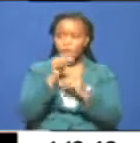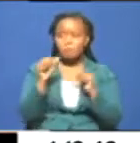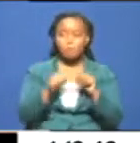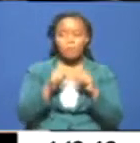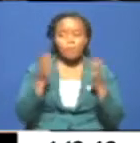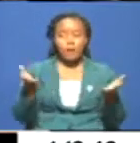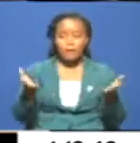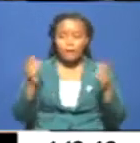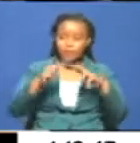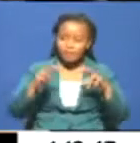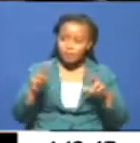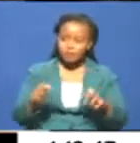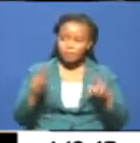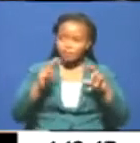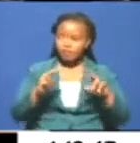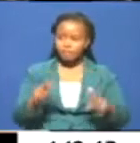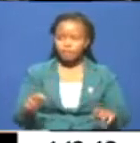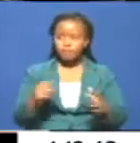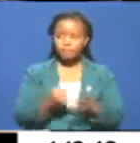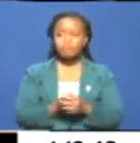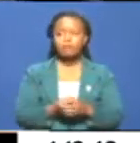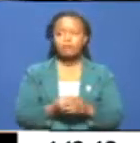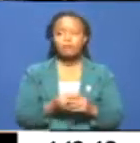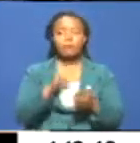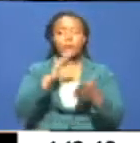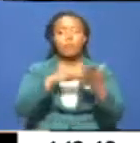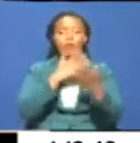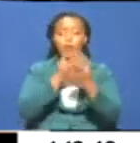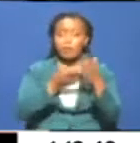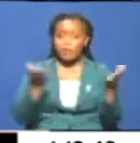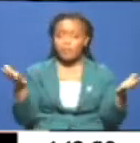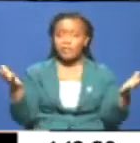issues of research are concerned. The internet has helped us